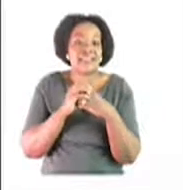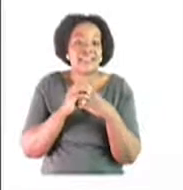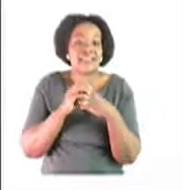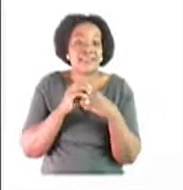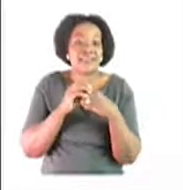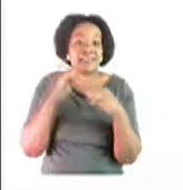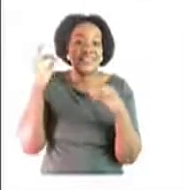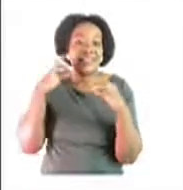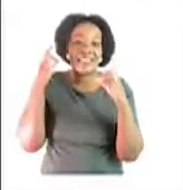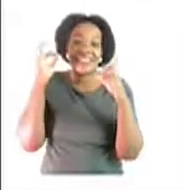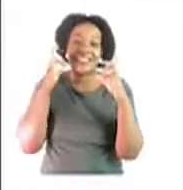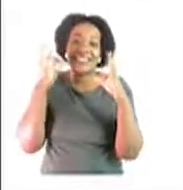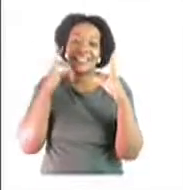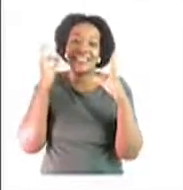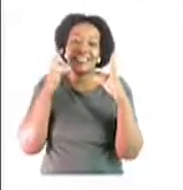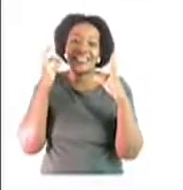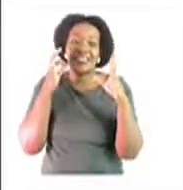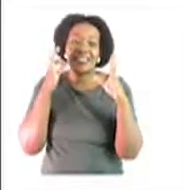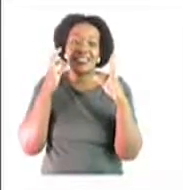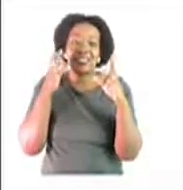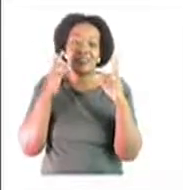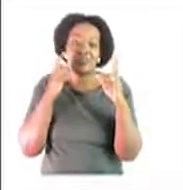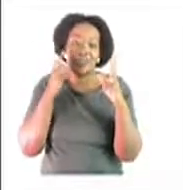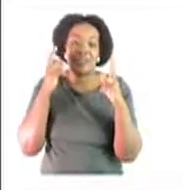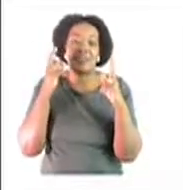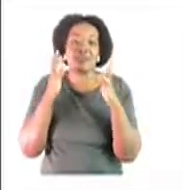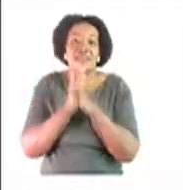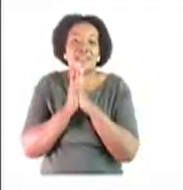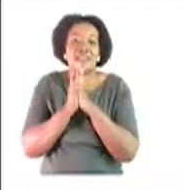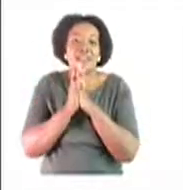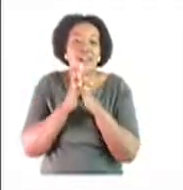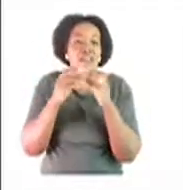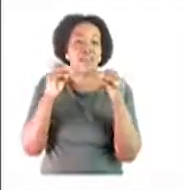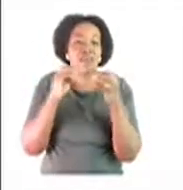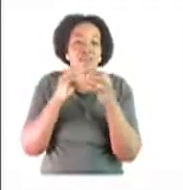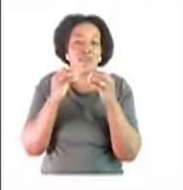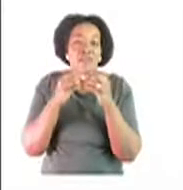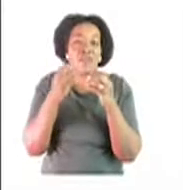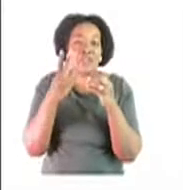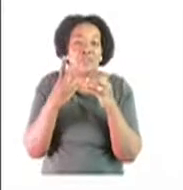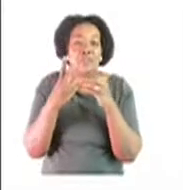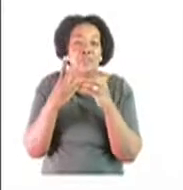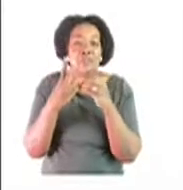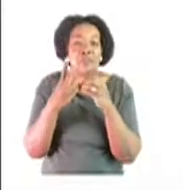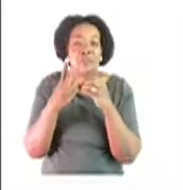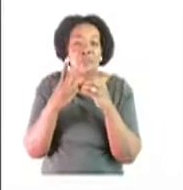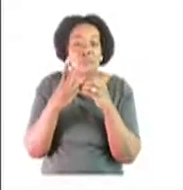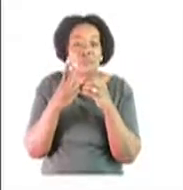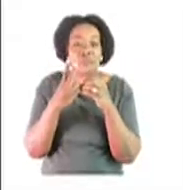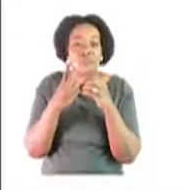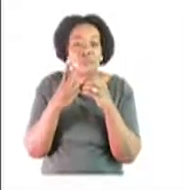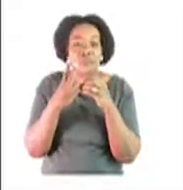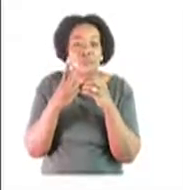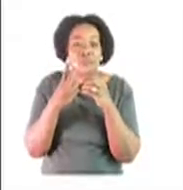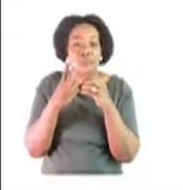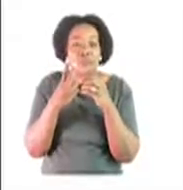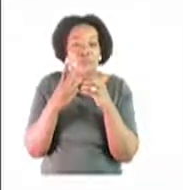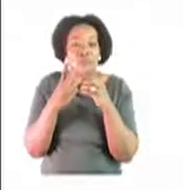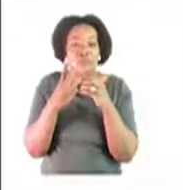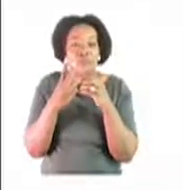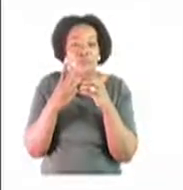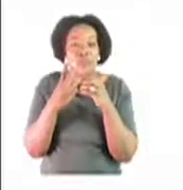Alright, you fall in. And then we have number 2. That is quite a long one.